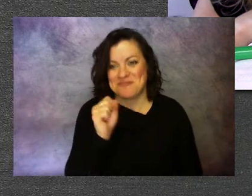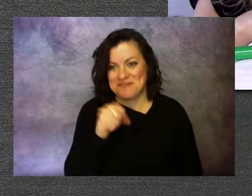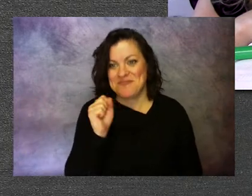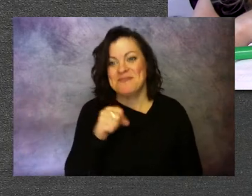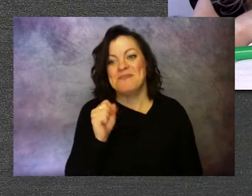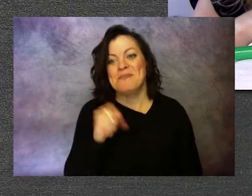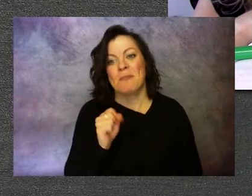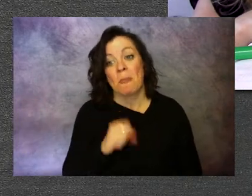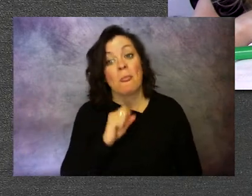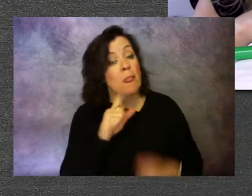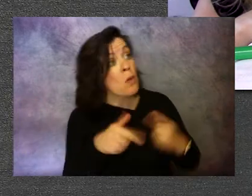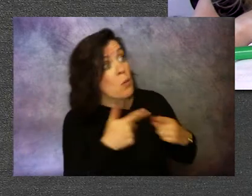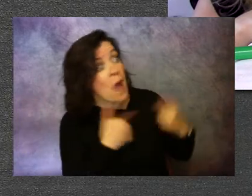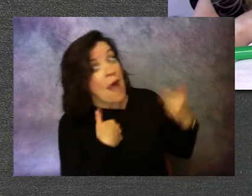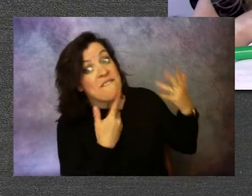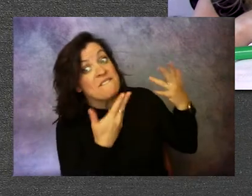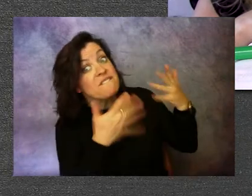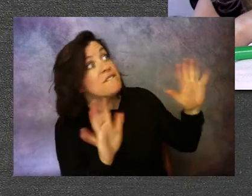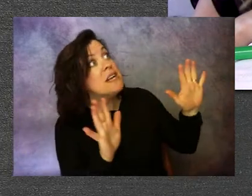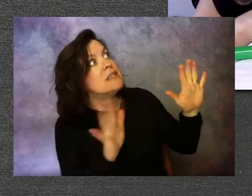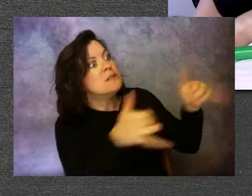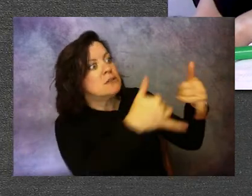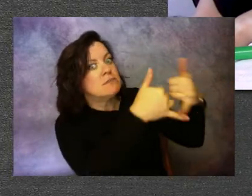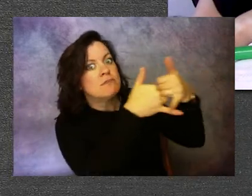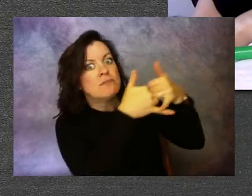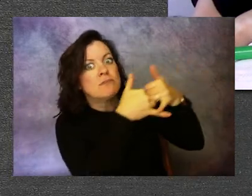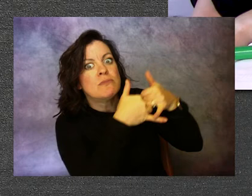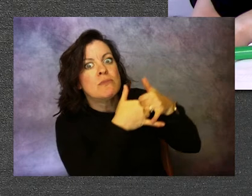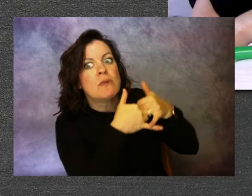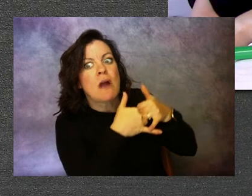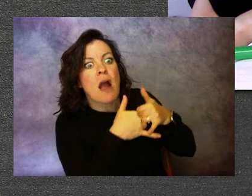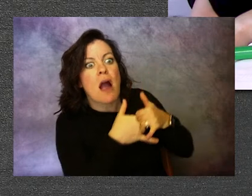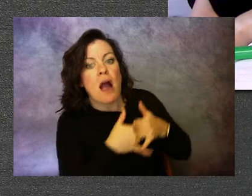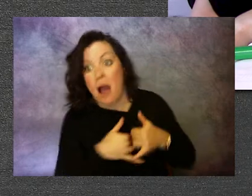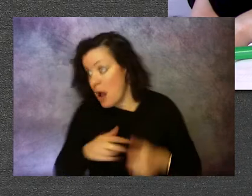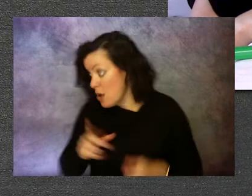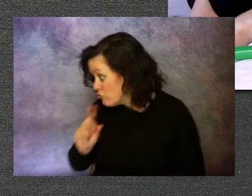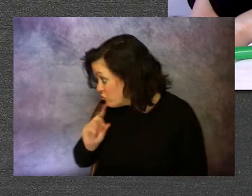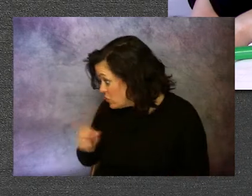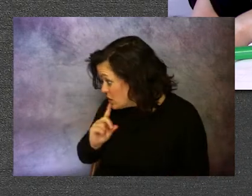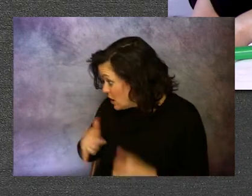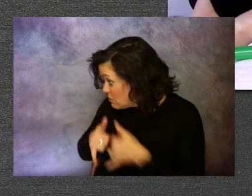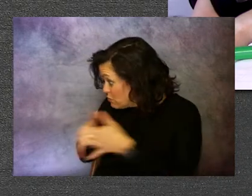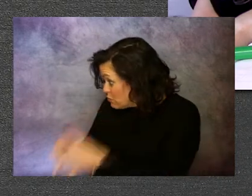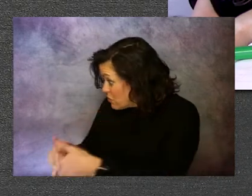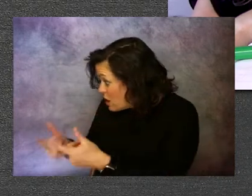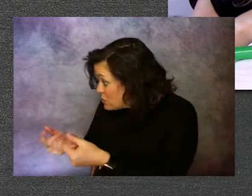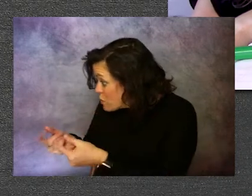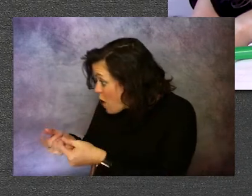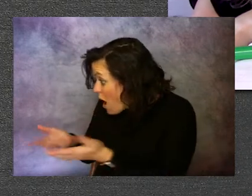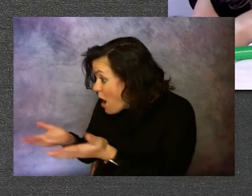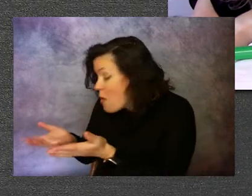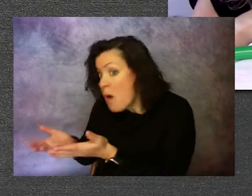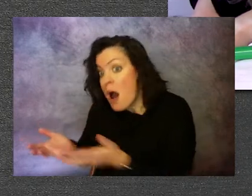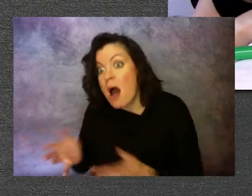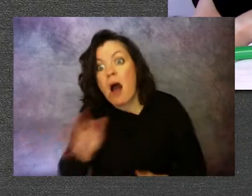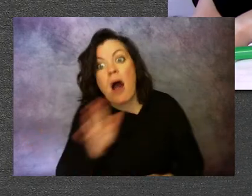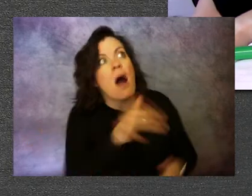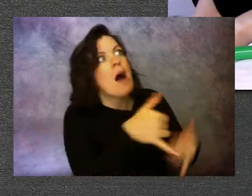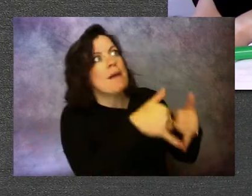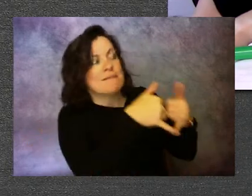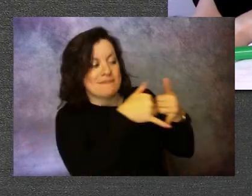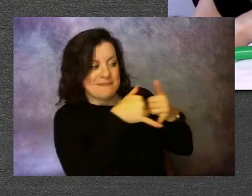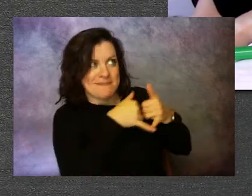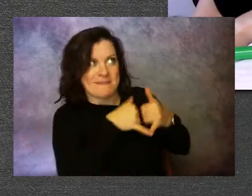And then I got to get a prize. Oh, you got to get a prize. It was a stickle.